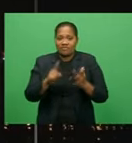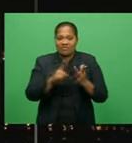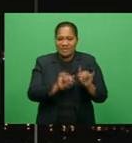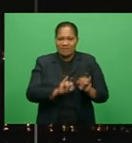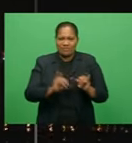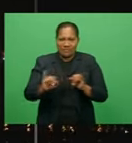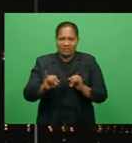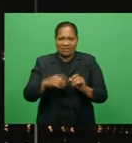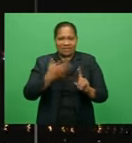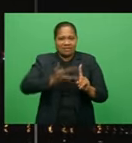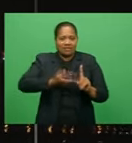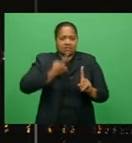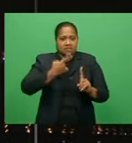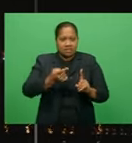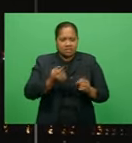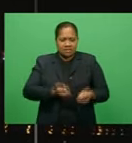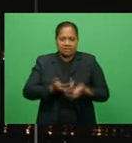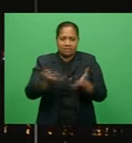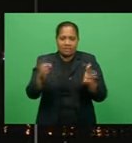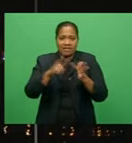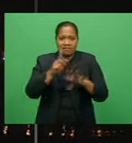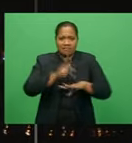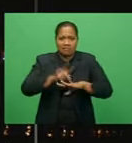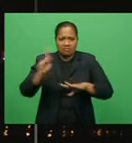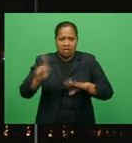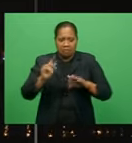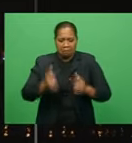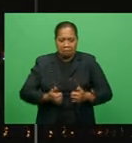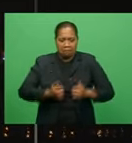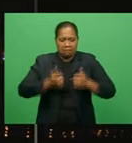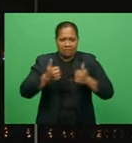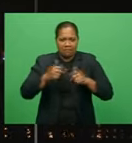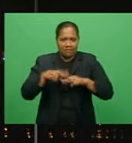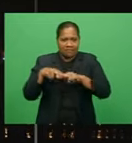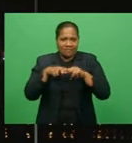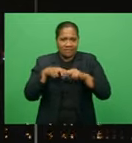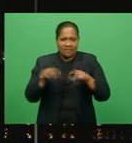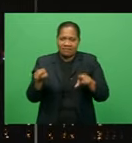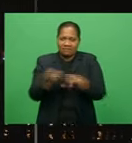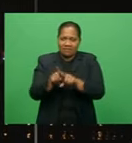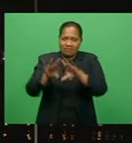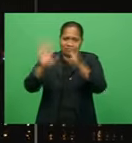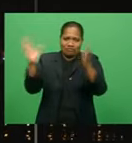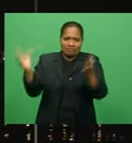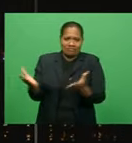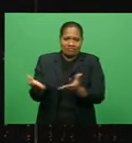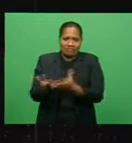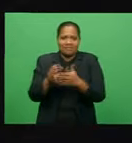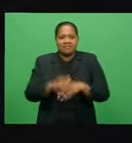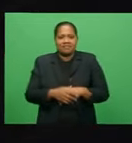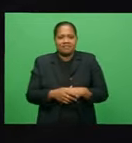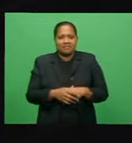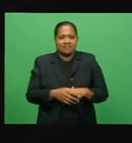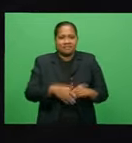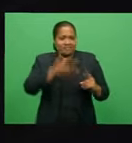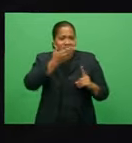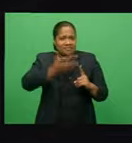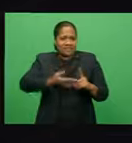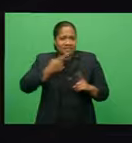the issuance of the e-passports is progressing well in Fiji and in worldwide diplomatic missions. Karan adds Fiji's